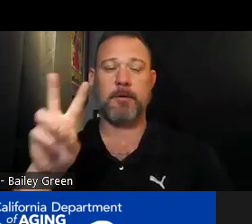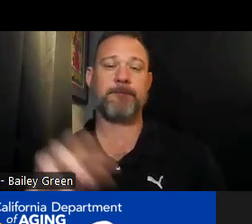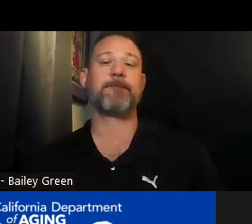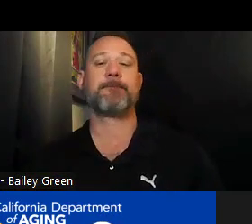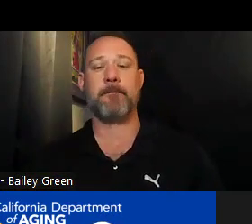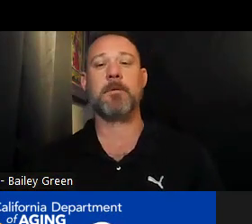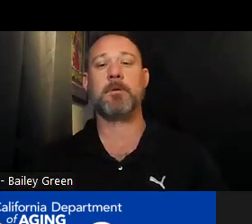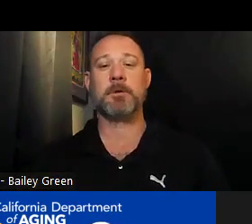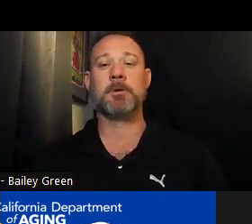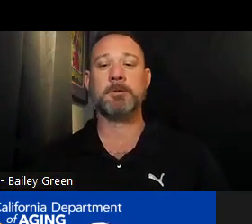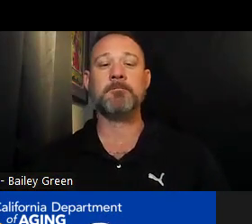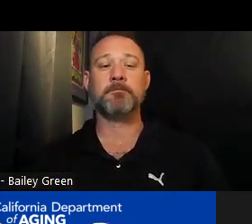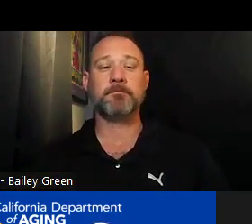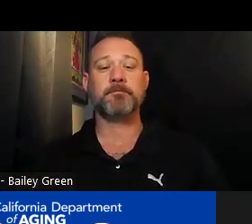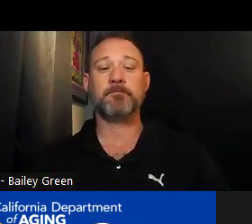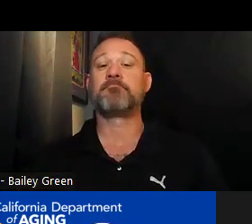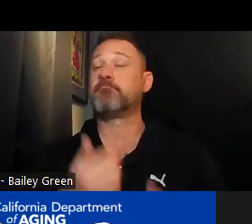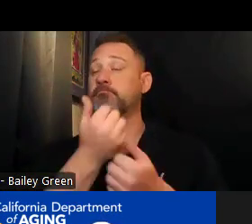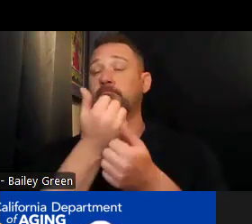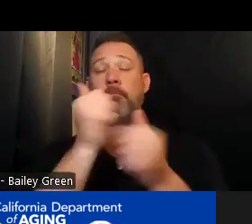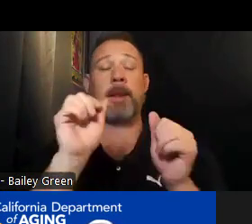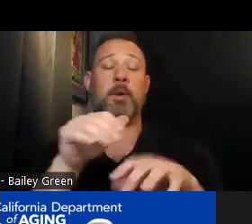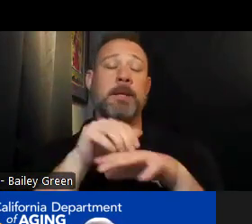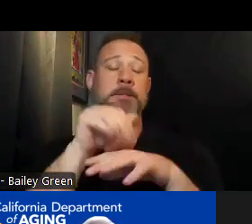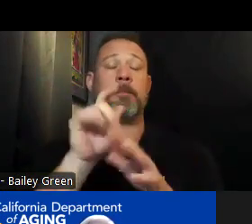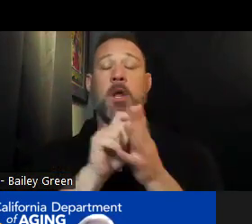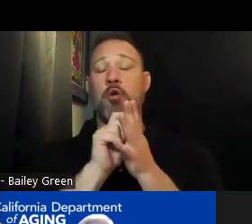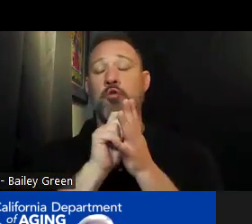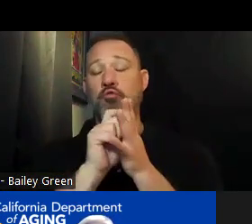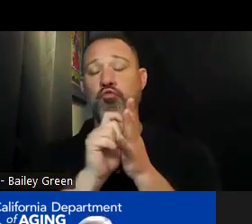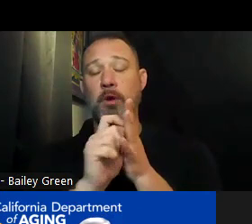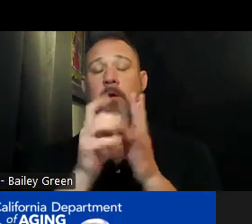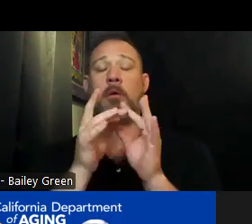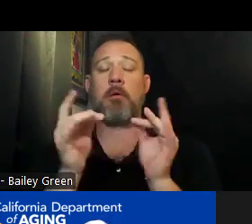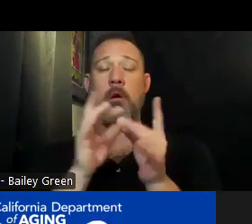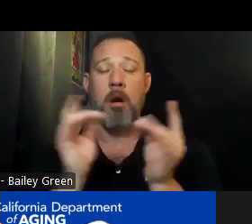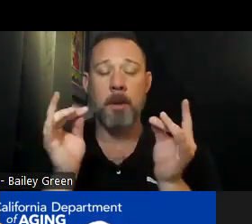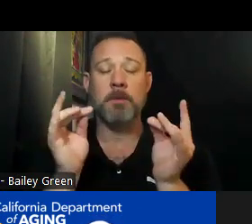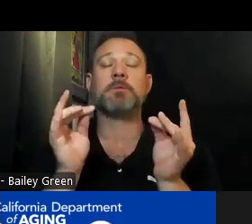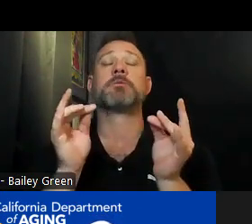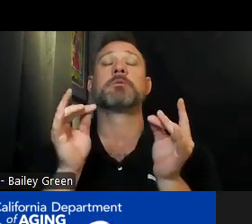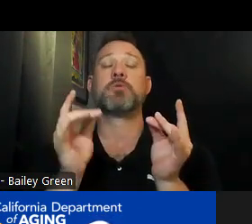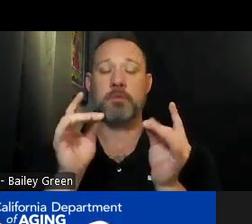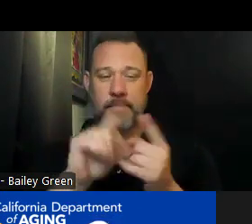aging.ca.gov. Again, anytime you can submit written comments to us to engage,